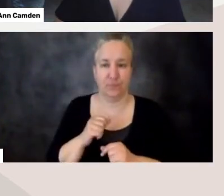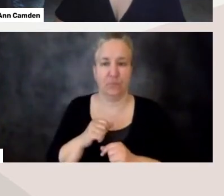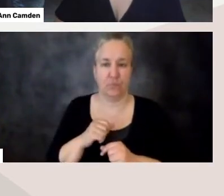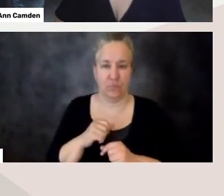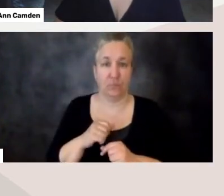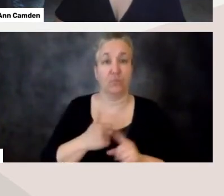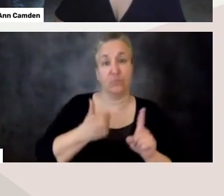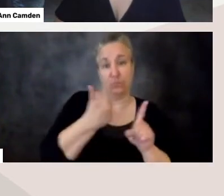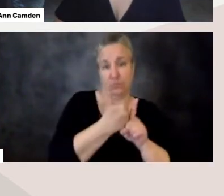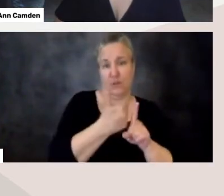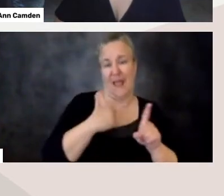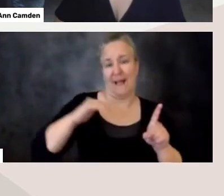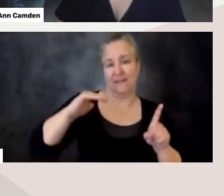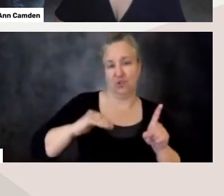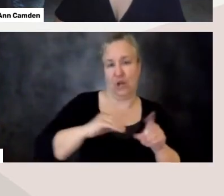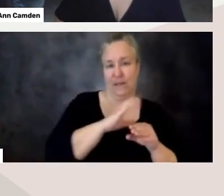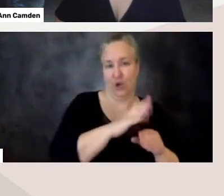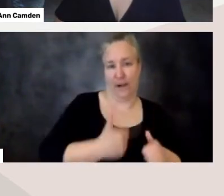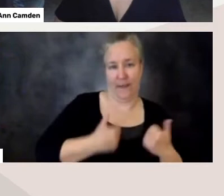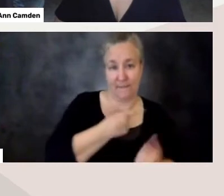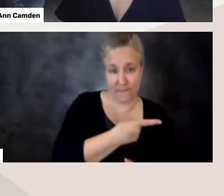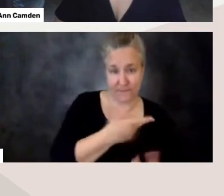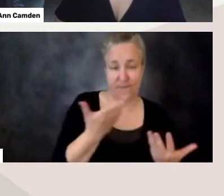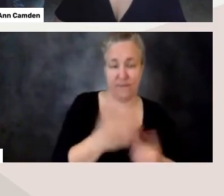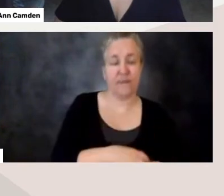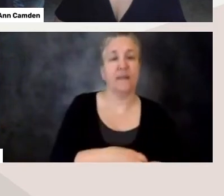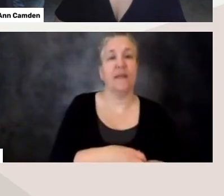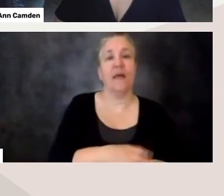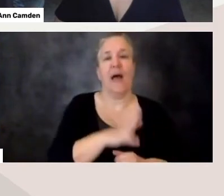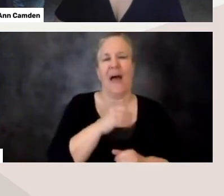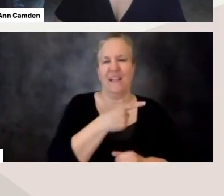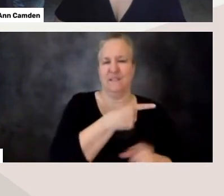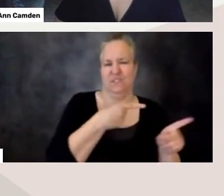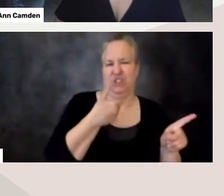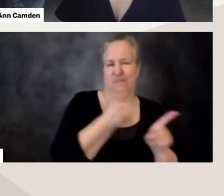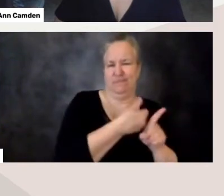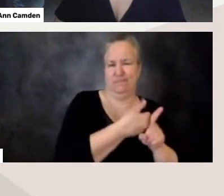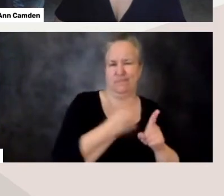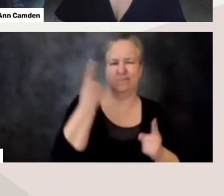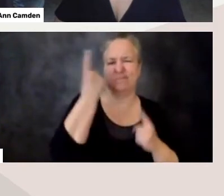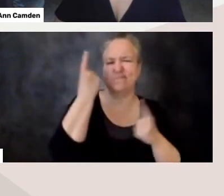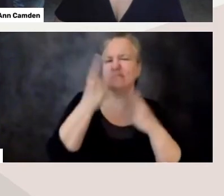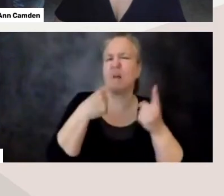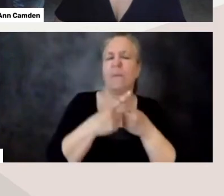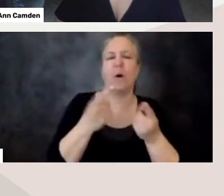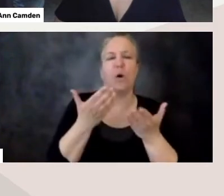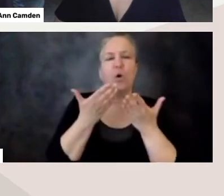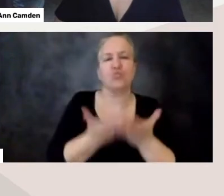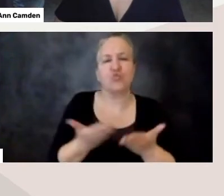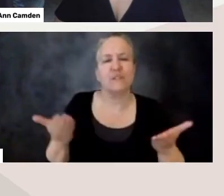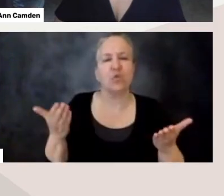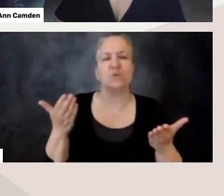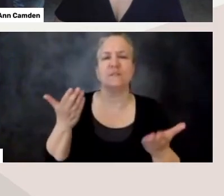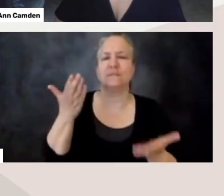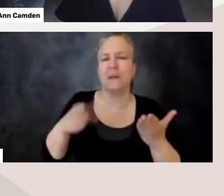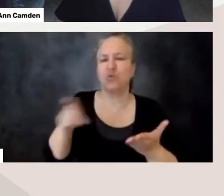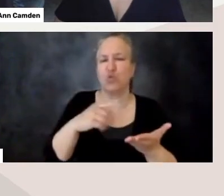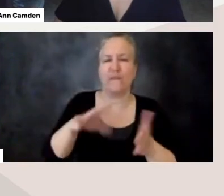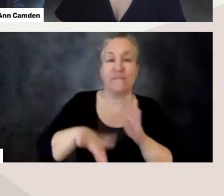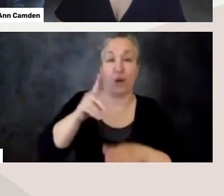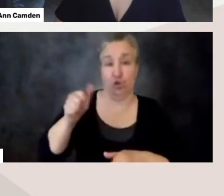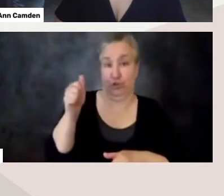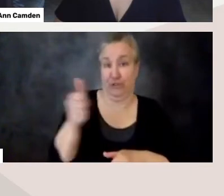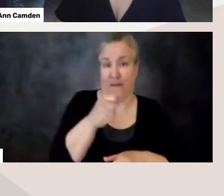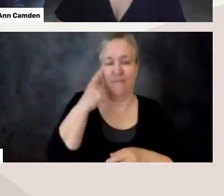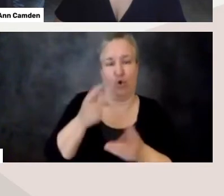has a child in her life, and she's wondering about resources that some of you may have found for talking